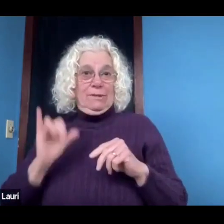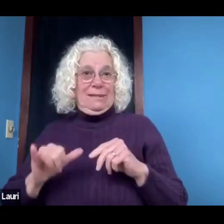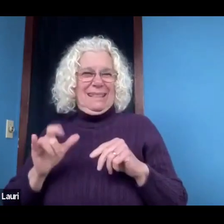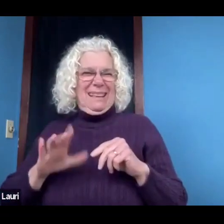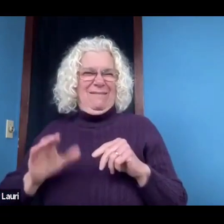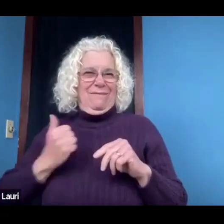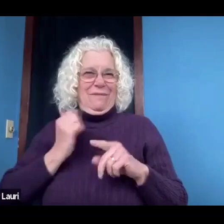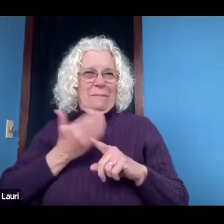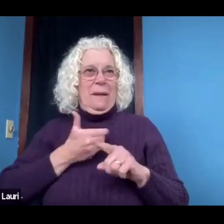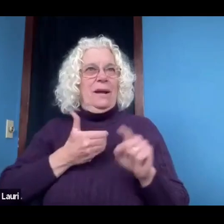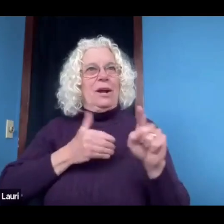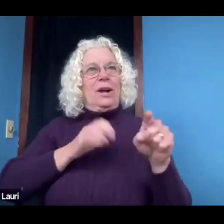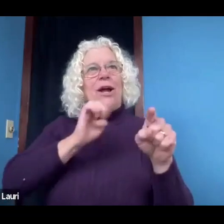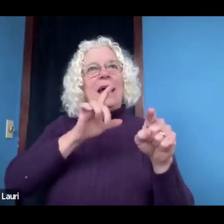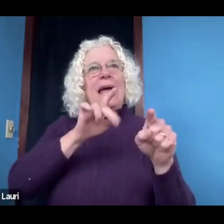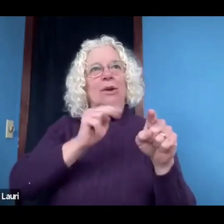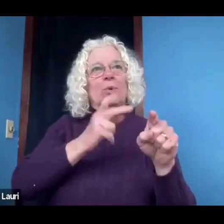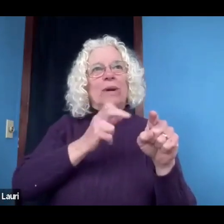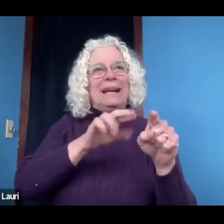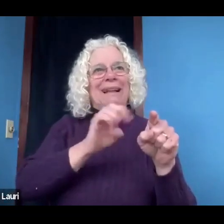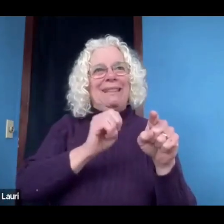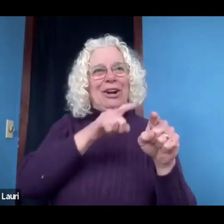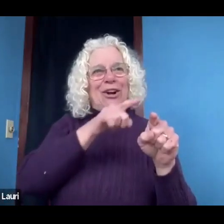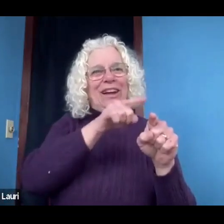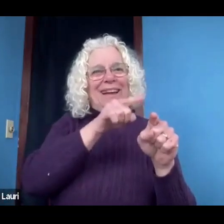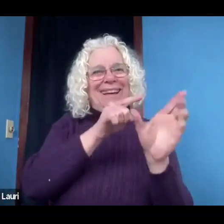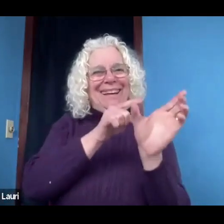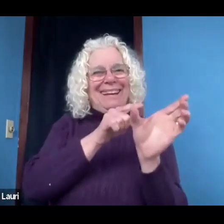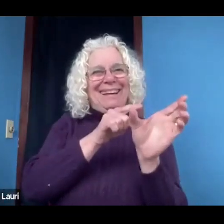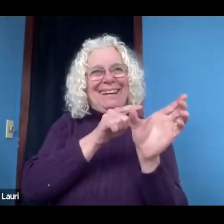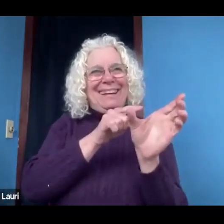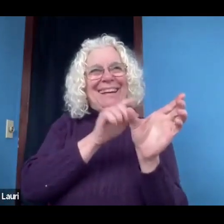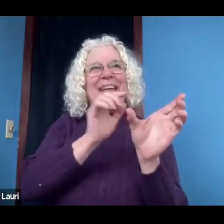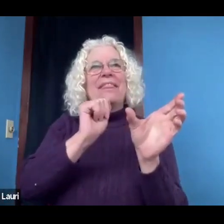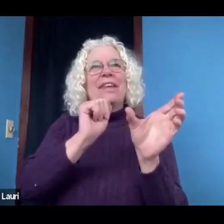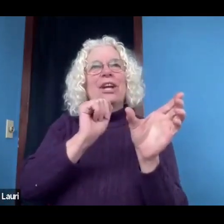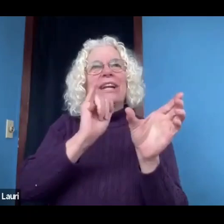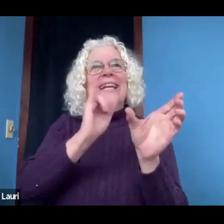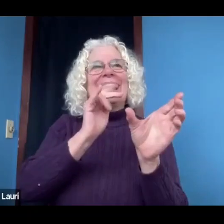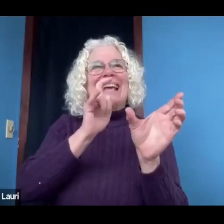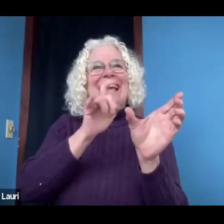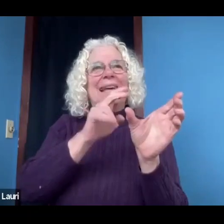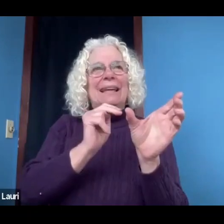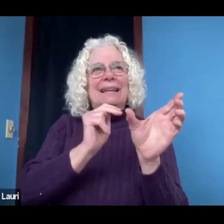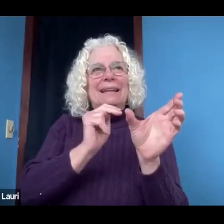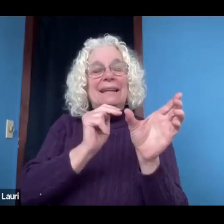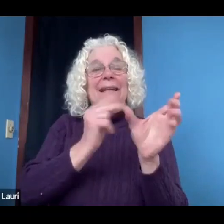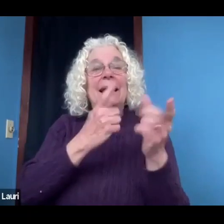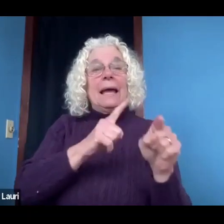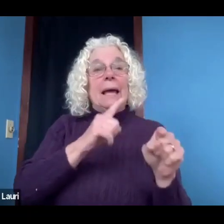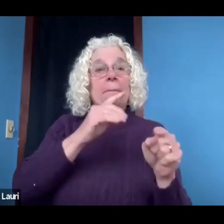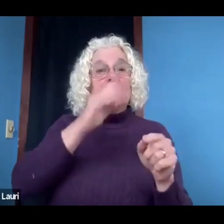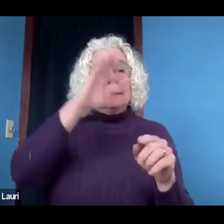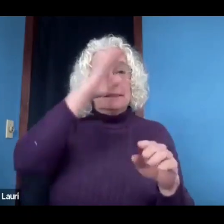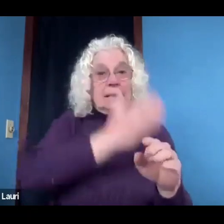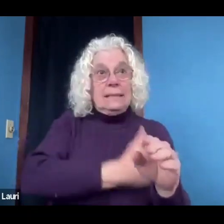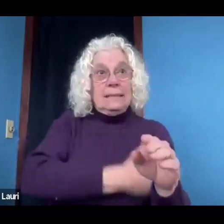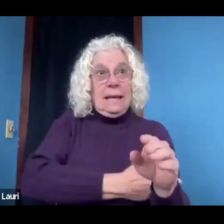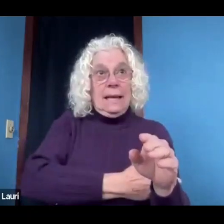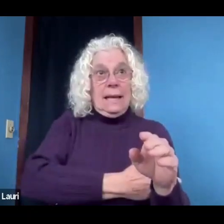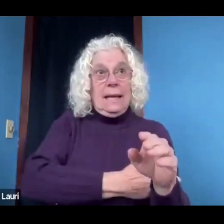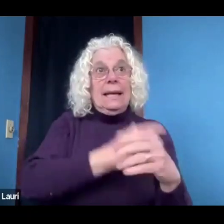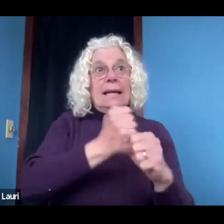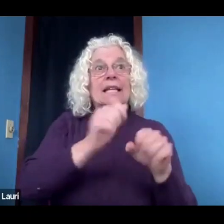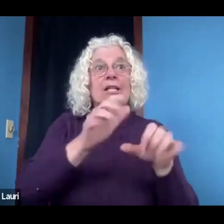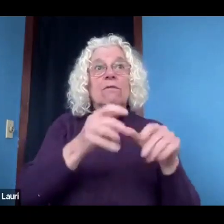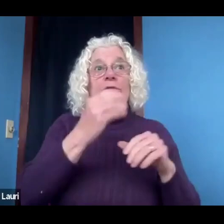So Edwin and Clara are a couple in their early 90s who live in the rural Aiken area. Their son picks up frozen and receives frozen meals